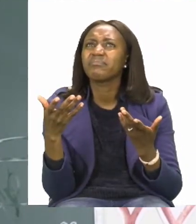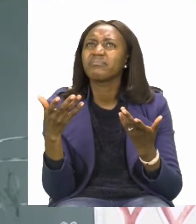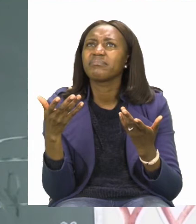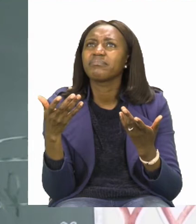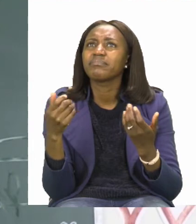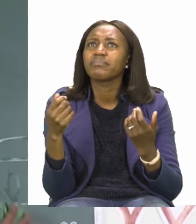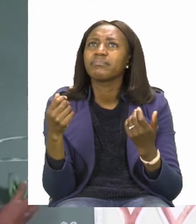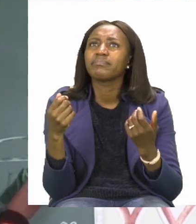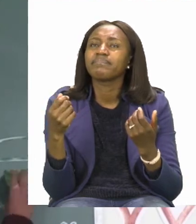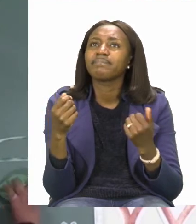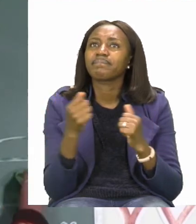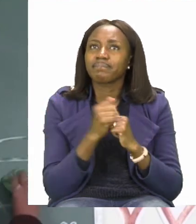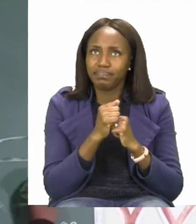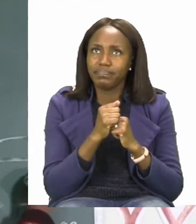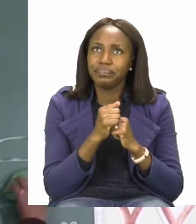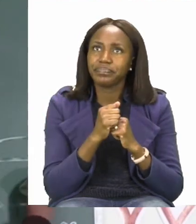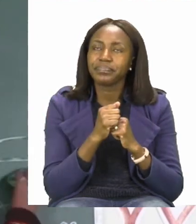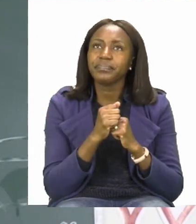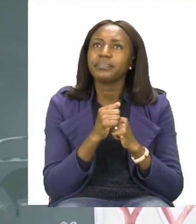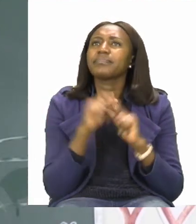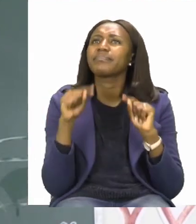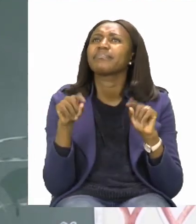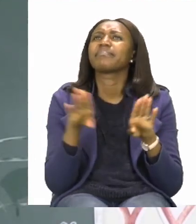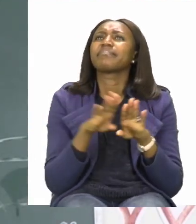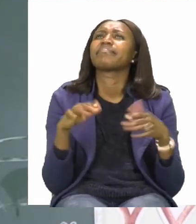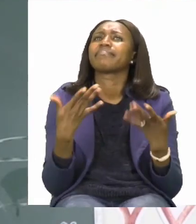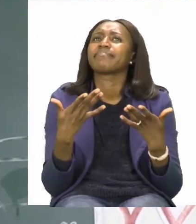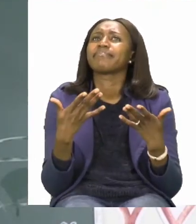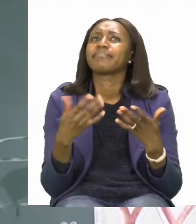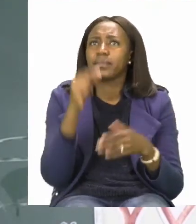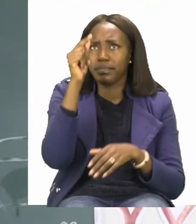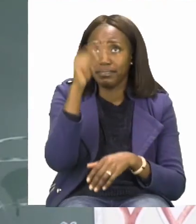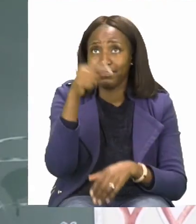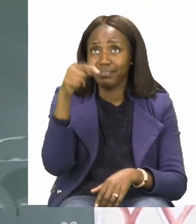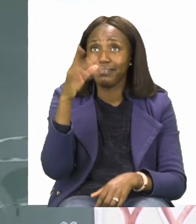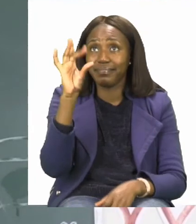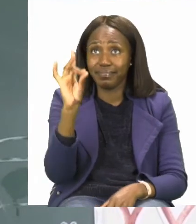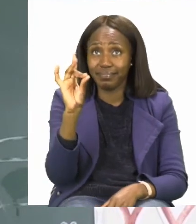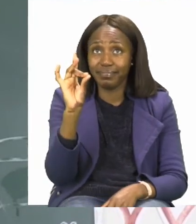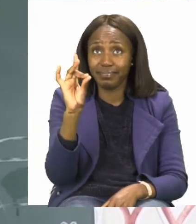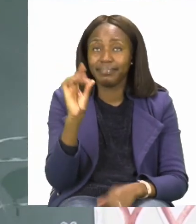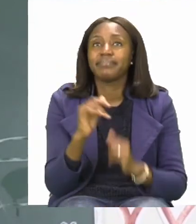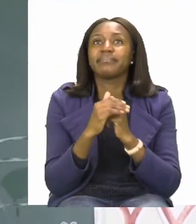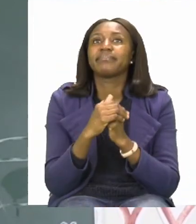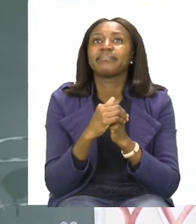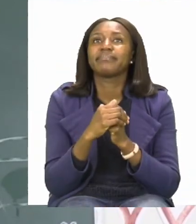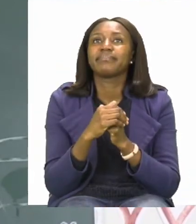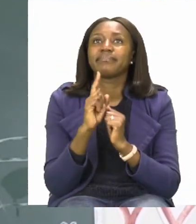dash. So, we are going to draw our 8 sticks.